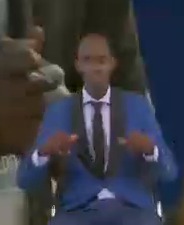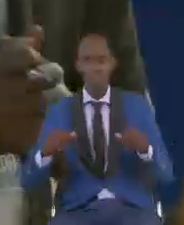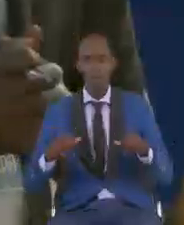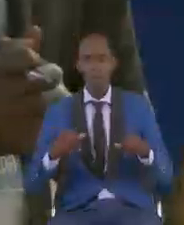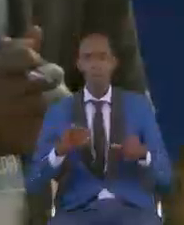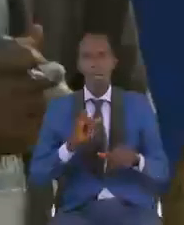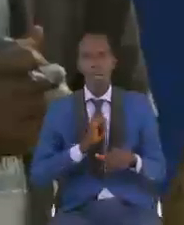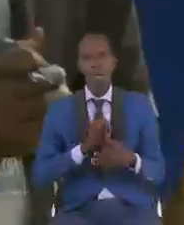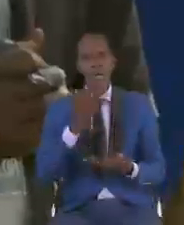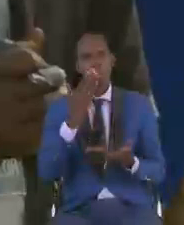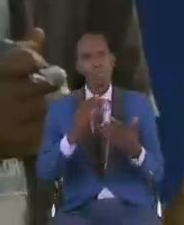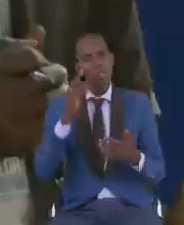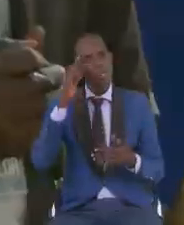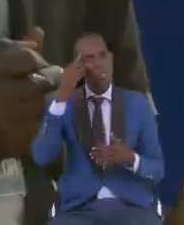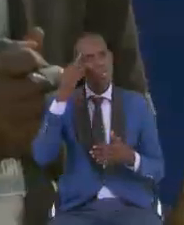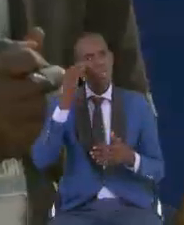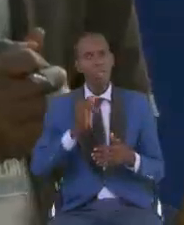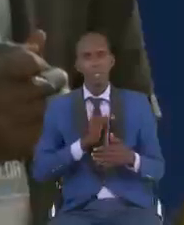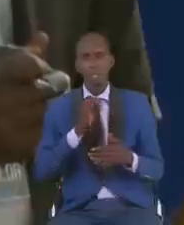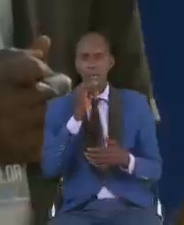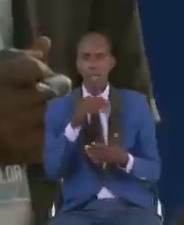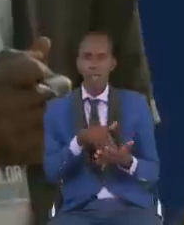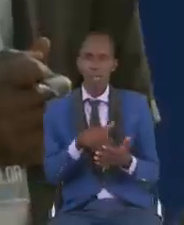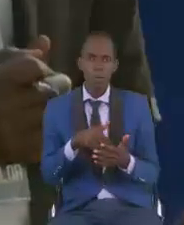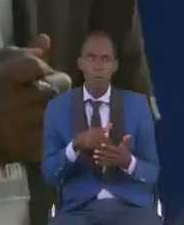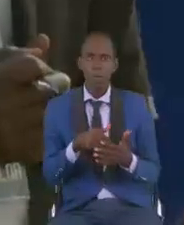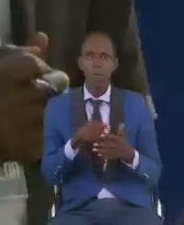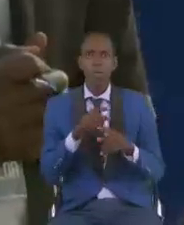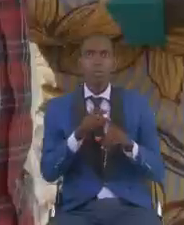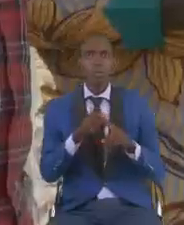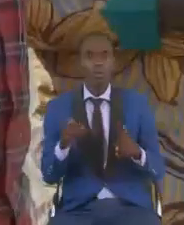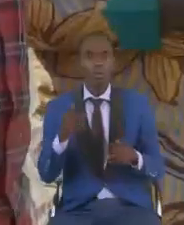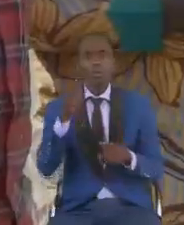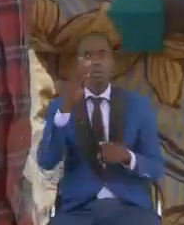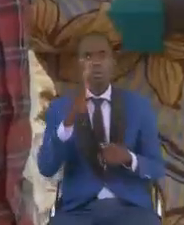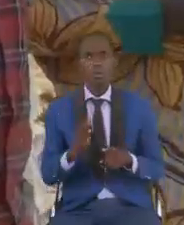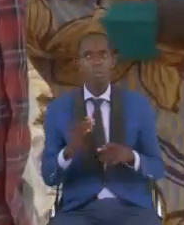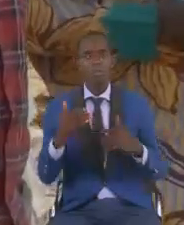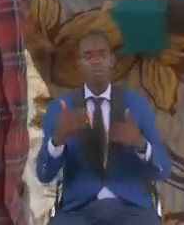that, I am weak. But God has provided